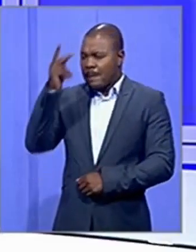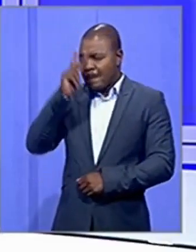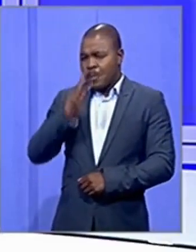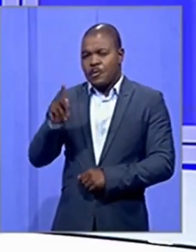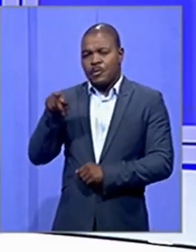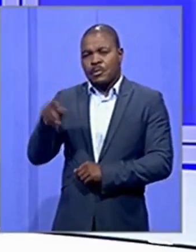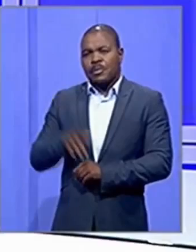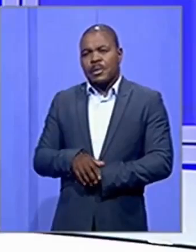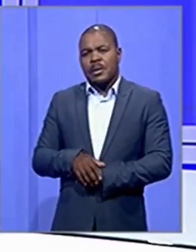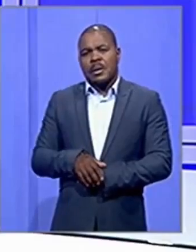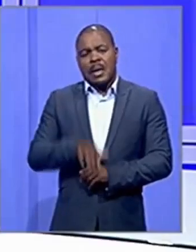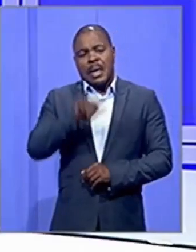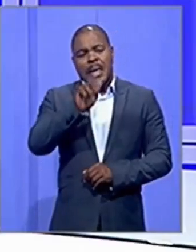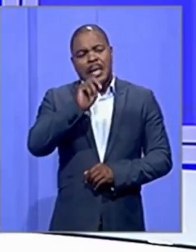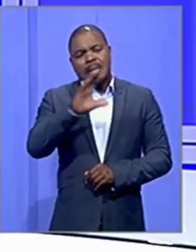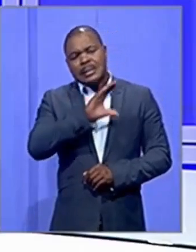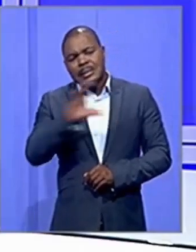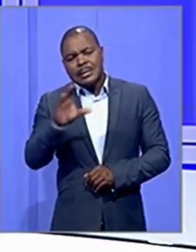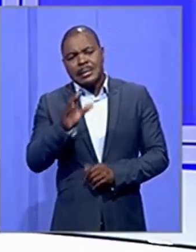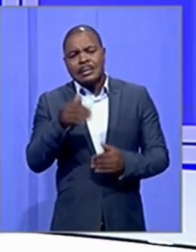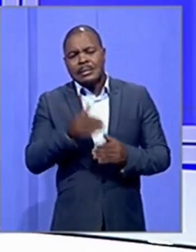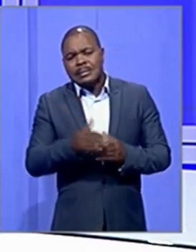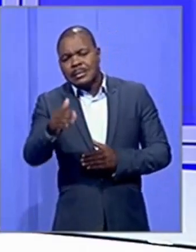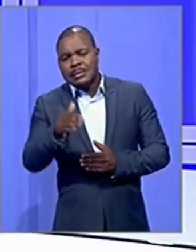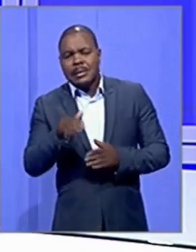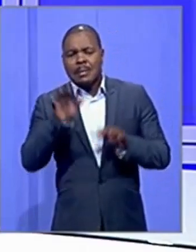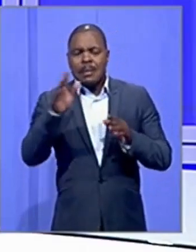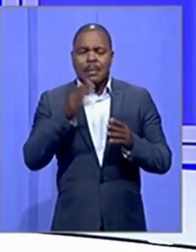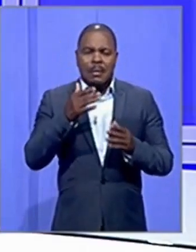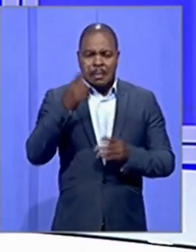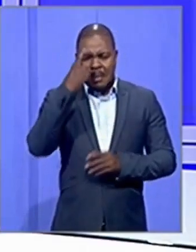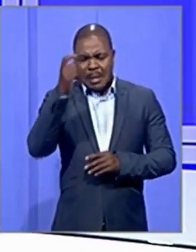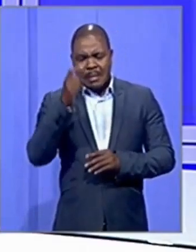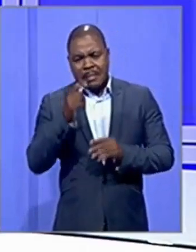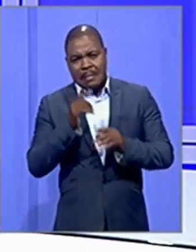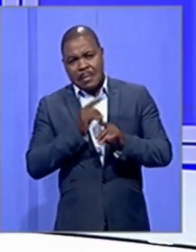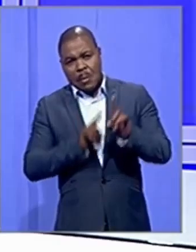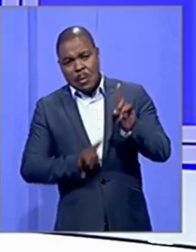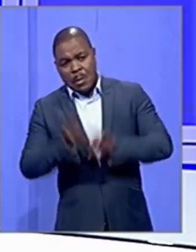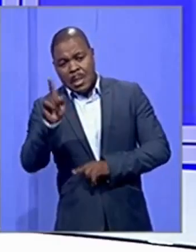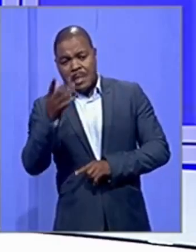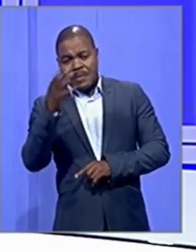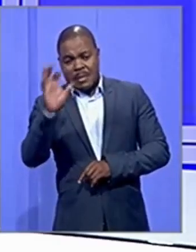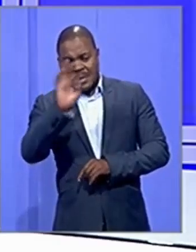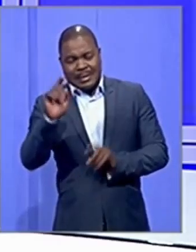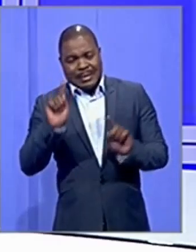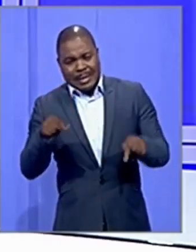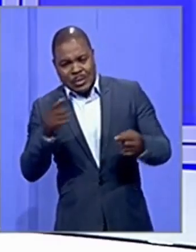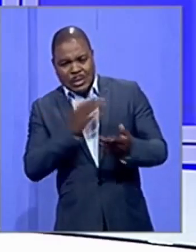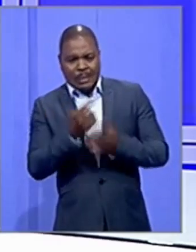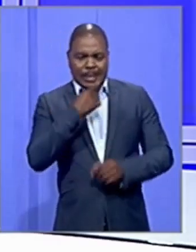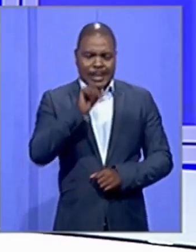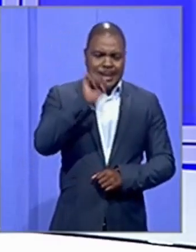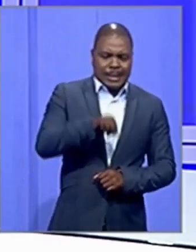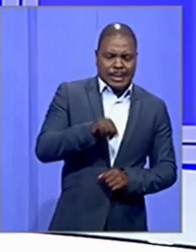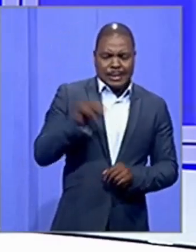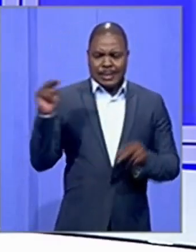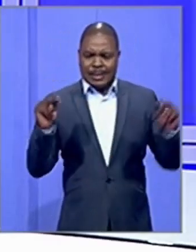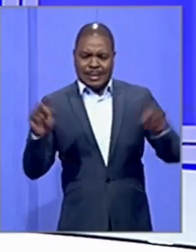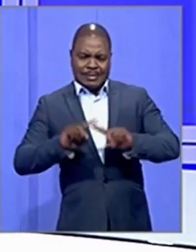ka tshebetso ya ANC dikgethong tsena tse tlang. Ba bang ba re e ke ya bona 50%, ba bang ba re e tla ifihlela. E ka ba wena maikutlo a re